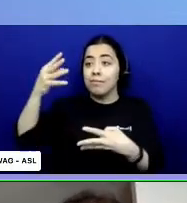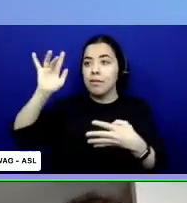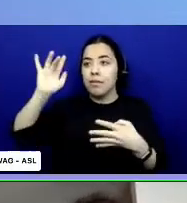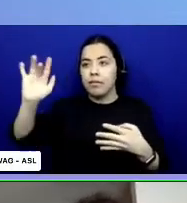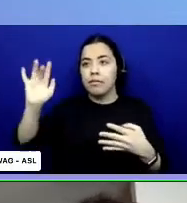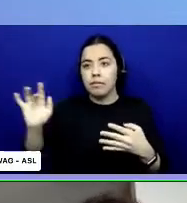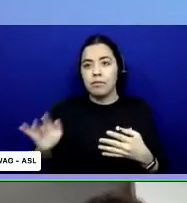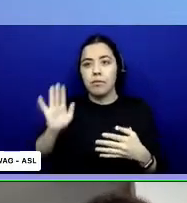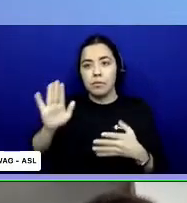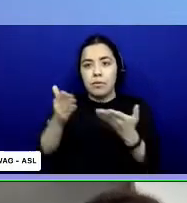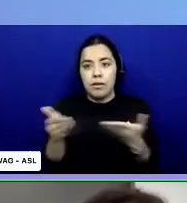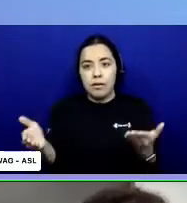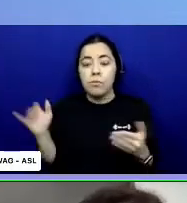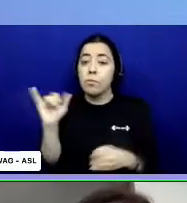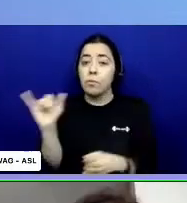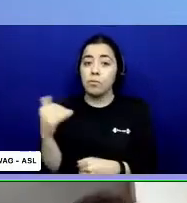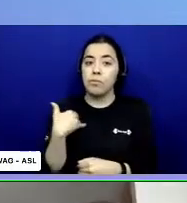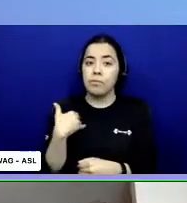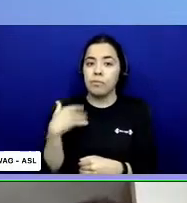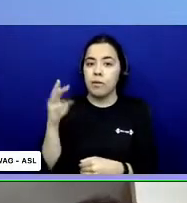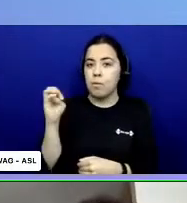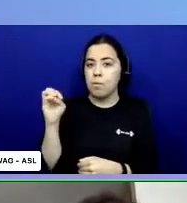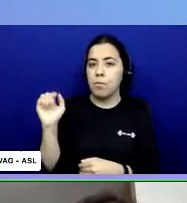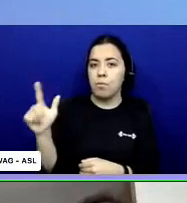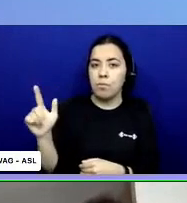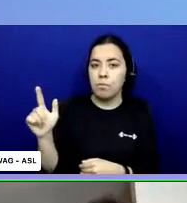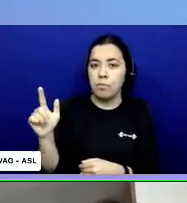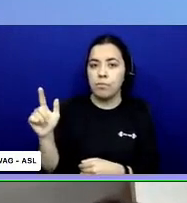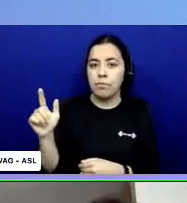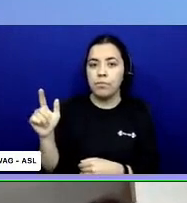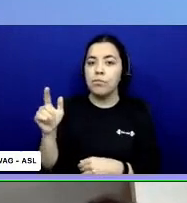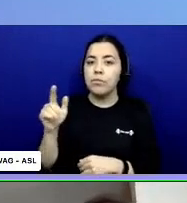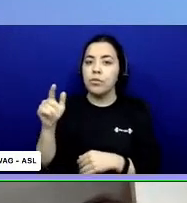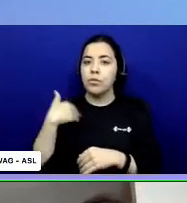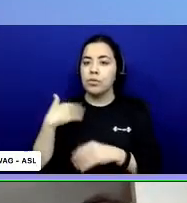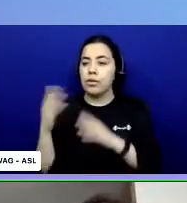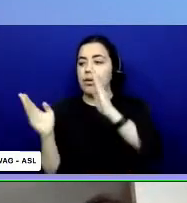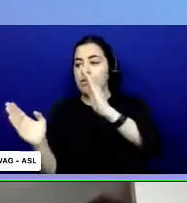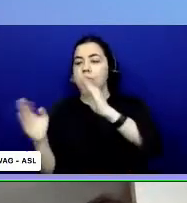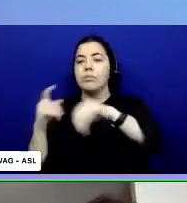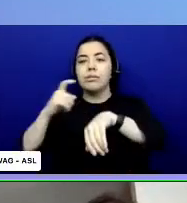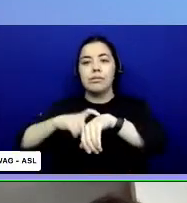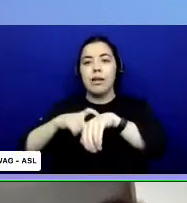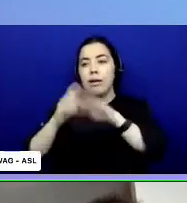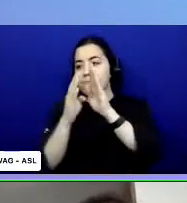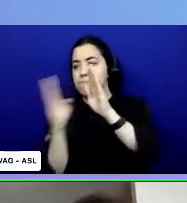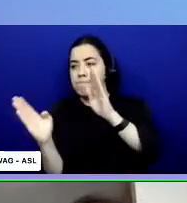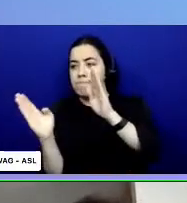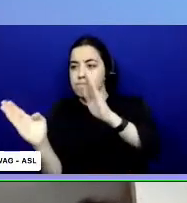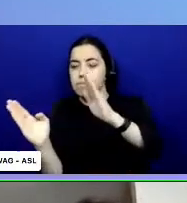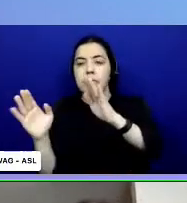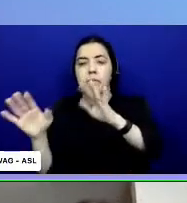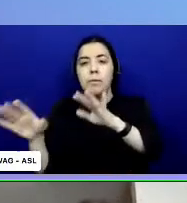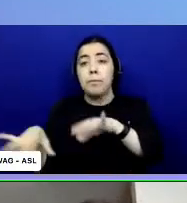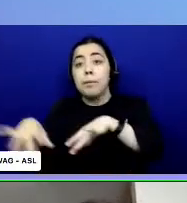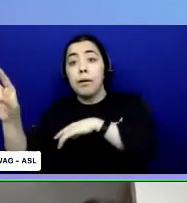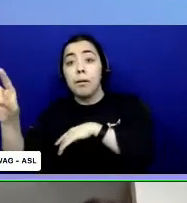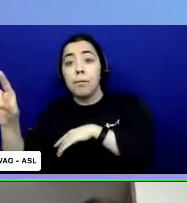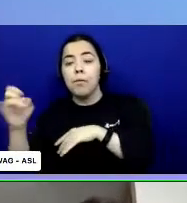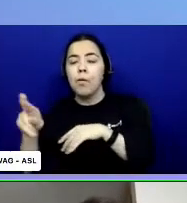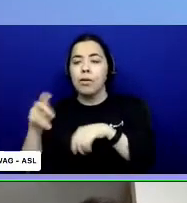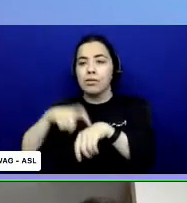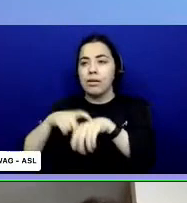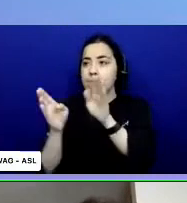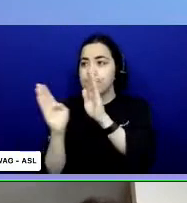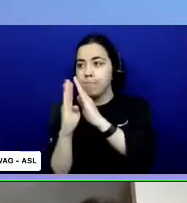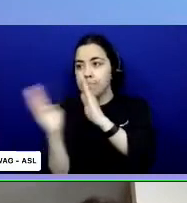And then there's also this modal down here where you can reserve a time to pick up items at a store or get them delivered to your home. Also of